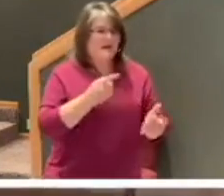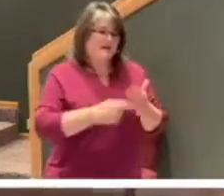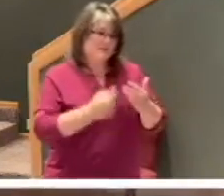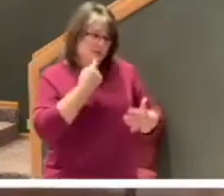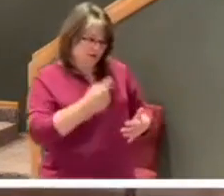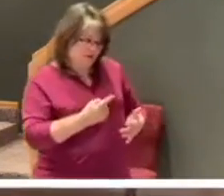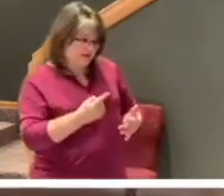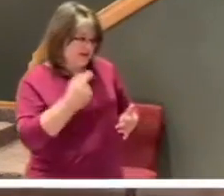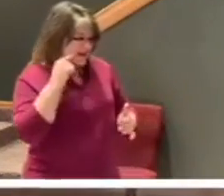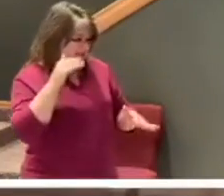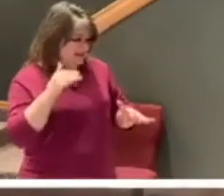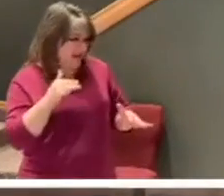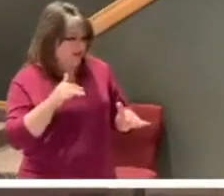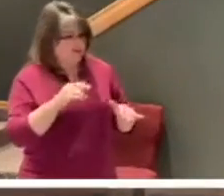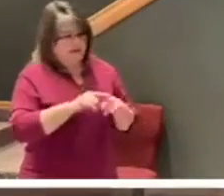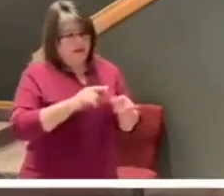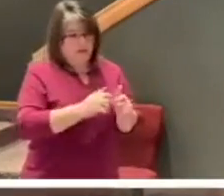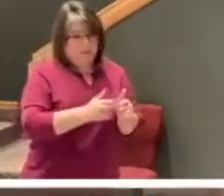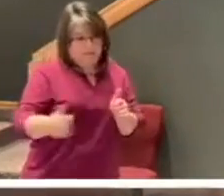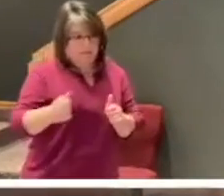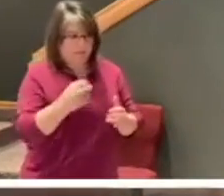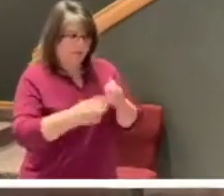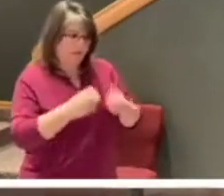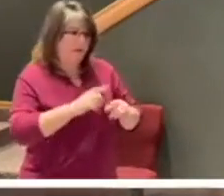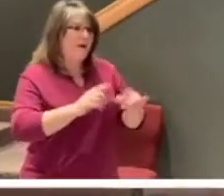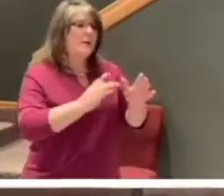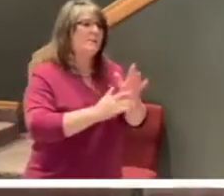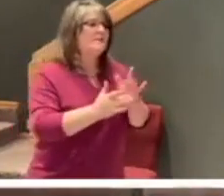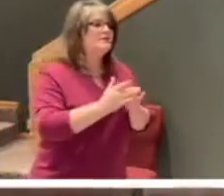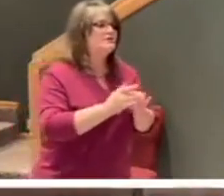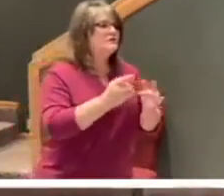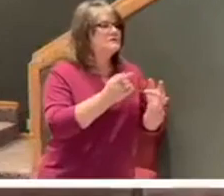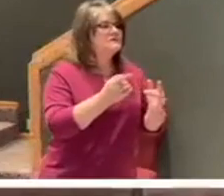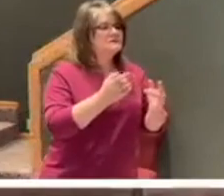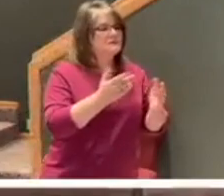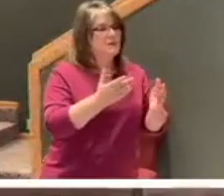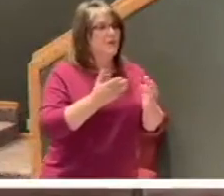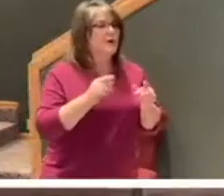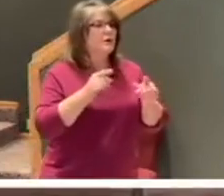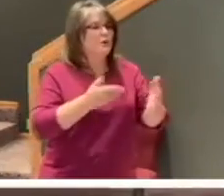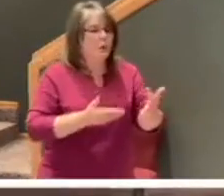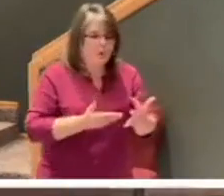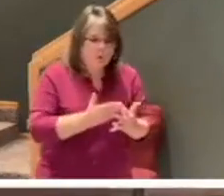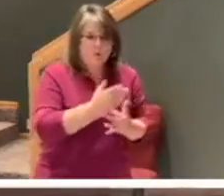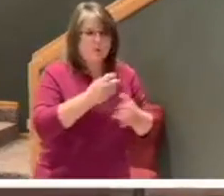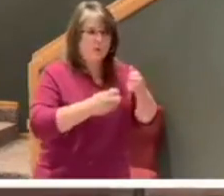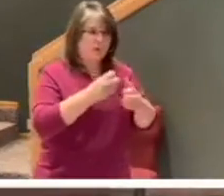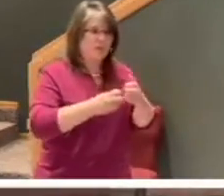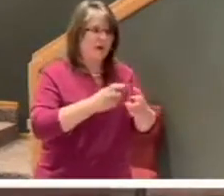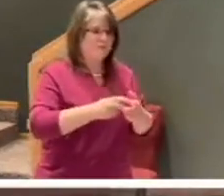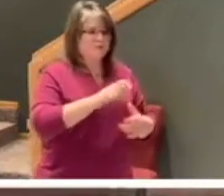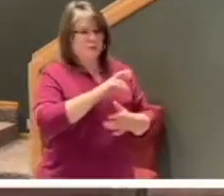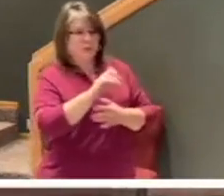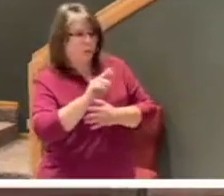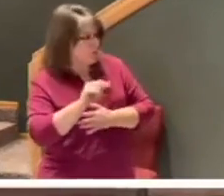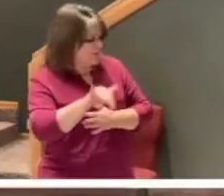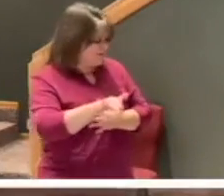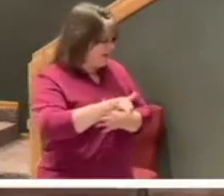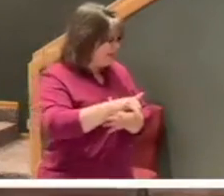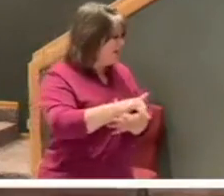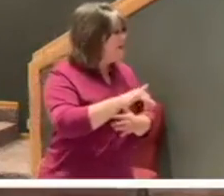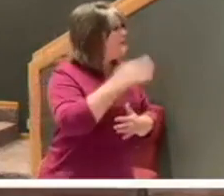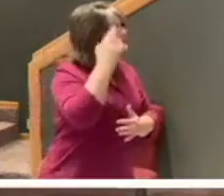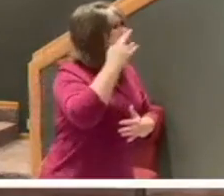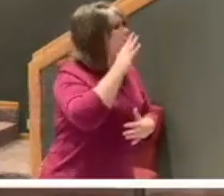like I can get around this problem, but Jesus wanted to go through the problem to the root of it, and that's why he's talking